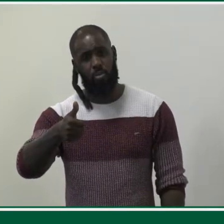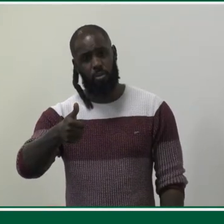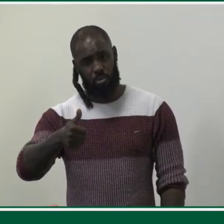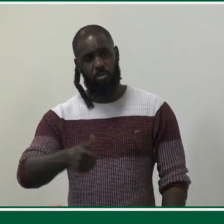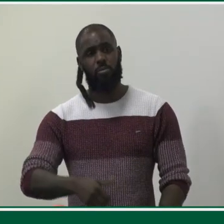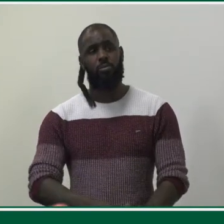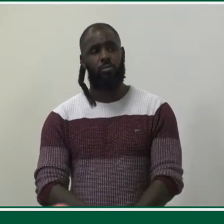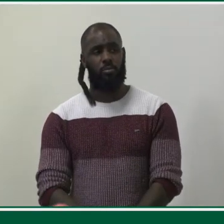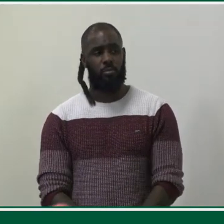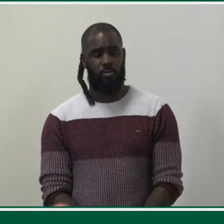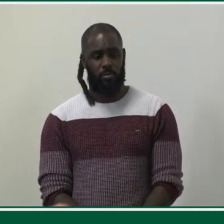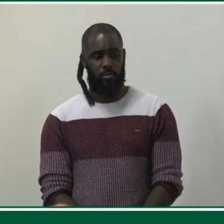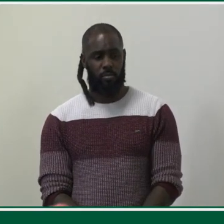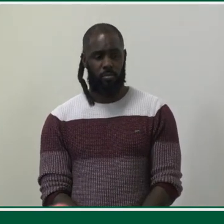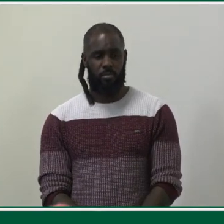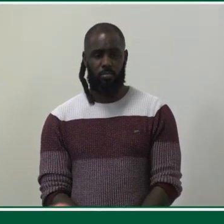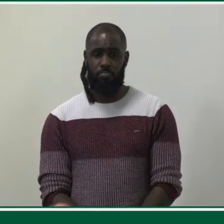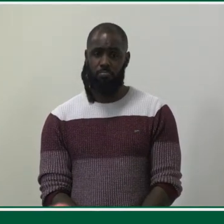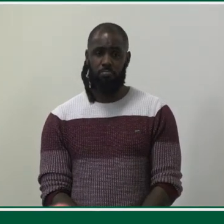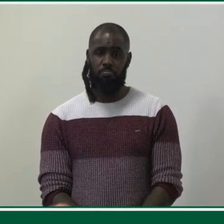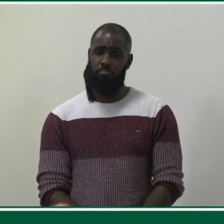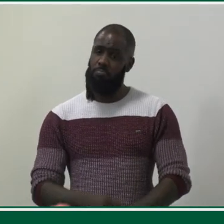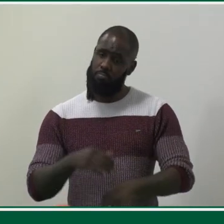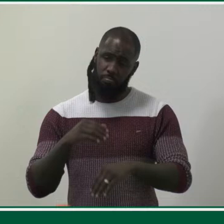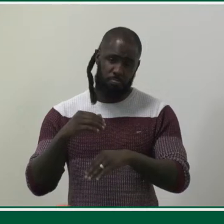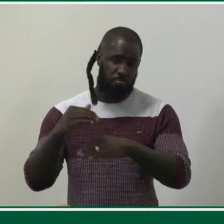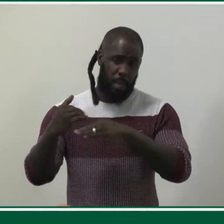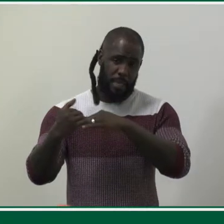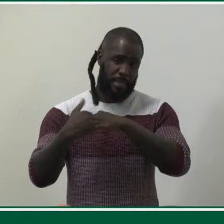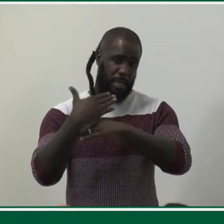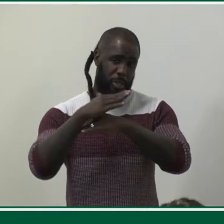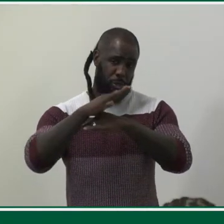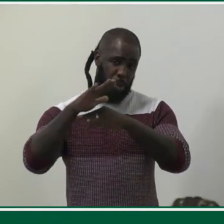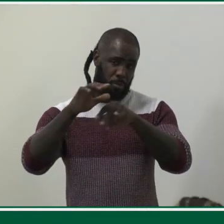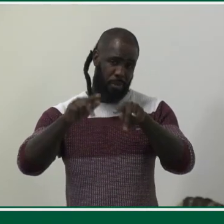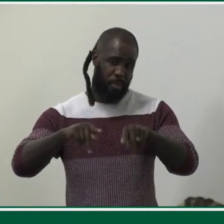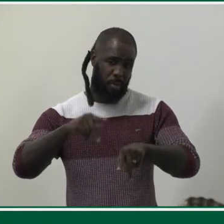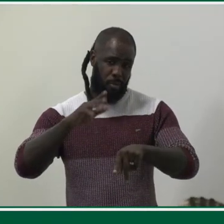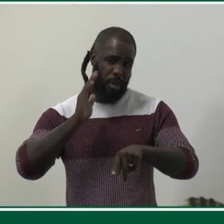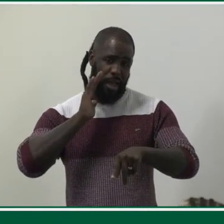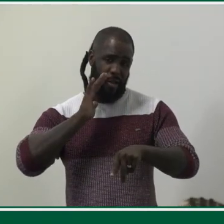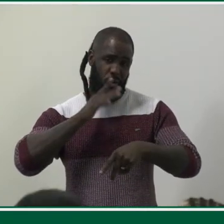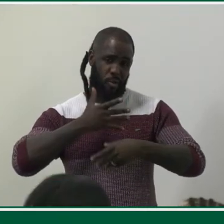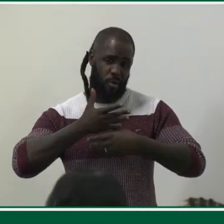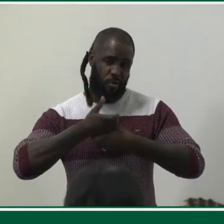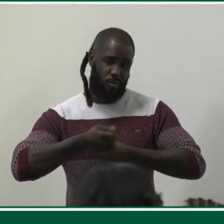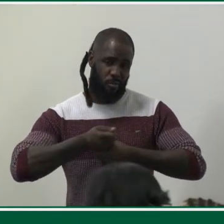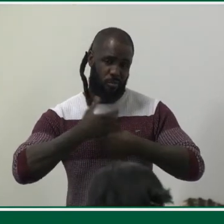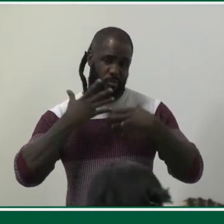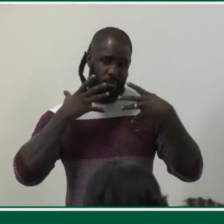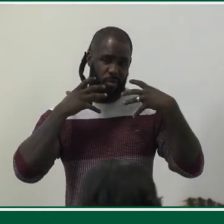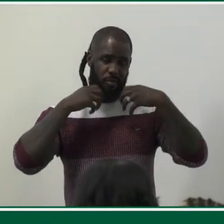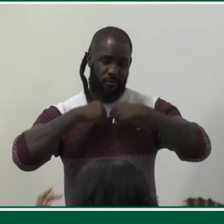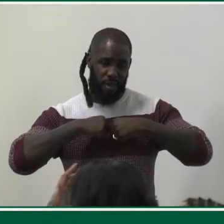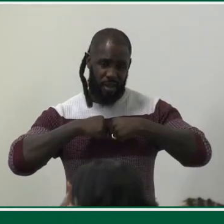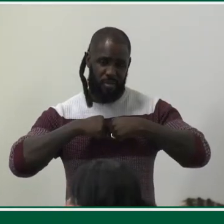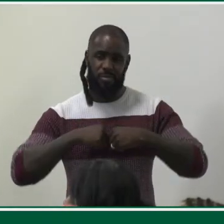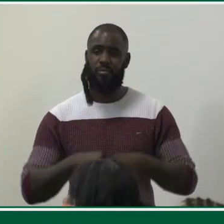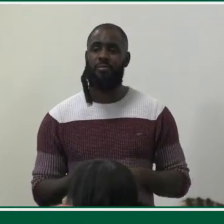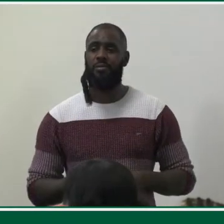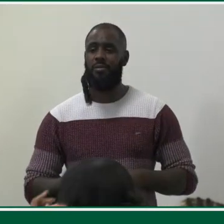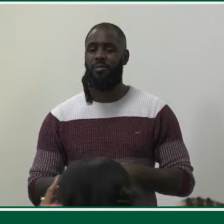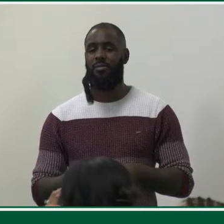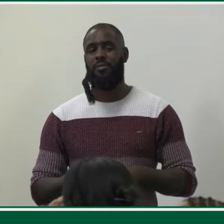so send us your people, and we will take care of them and give them the dignity that they